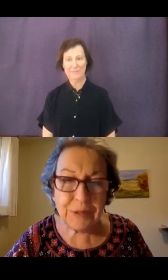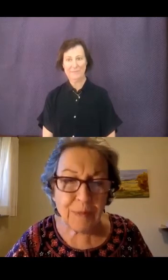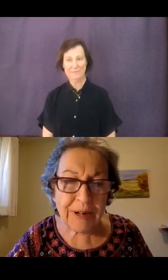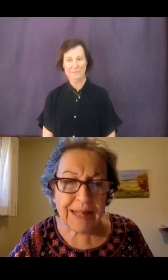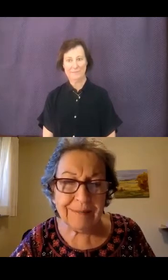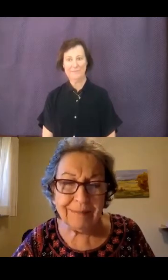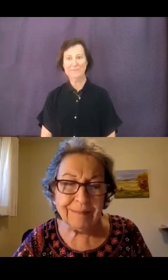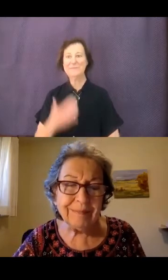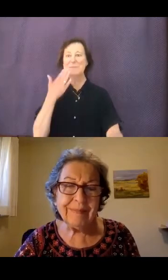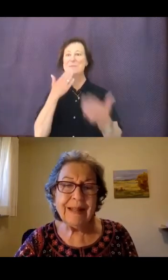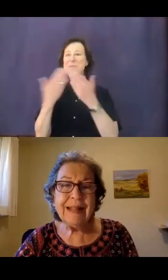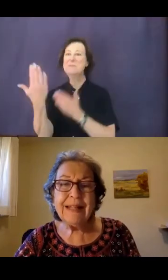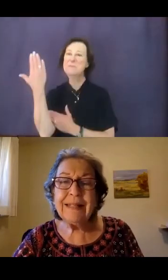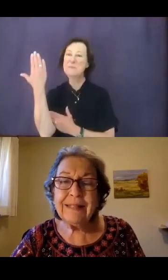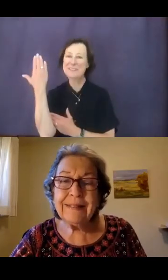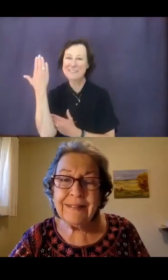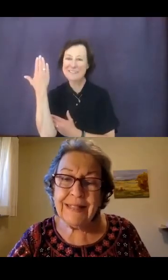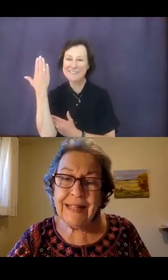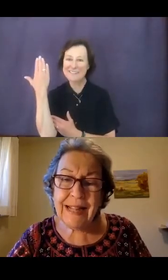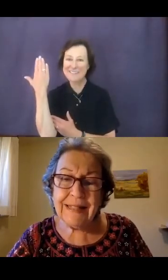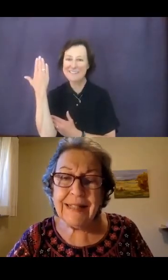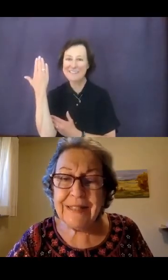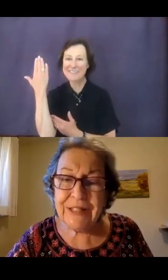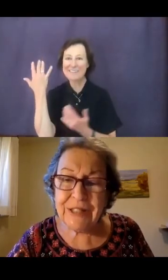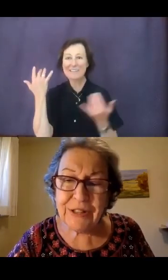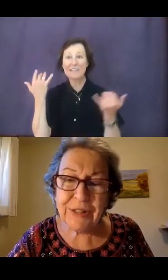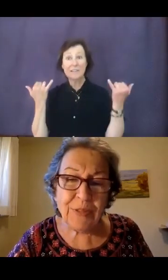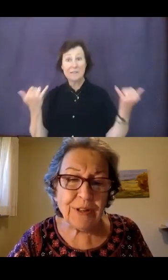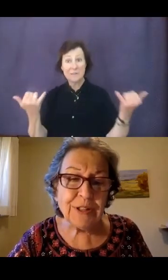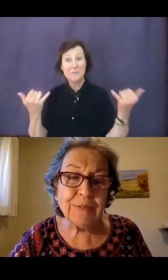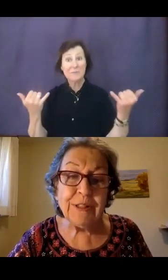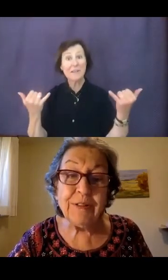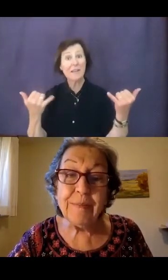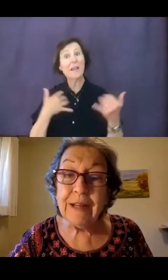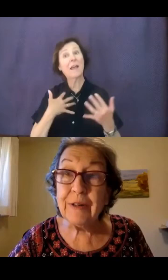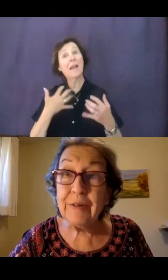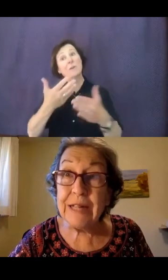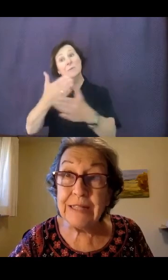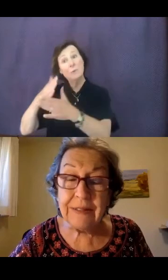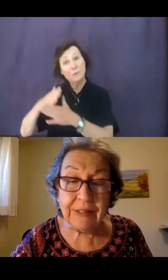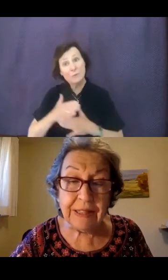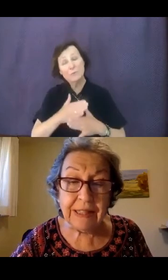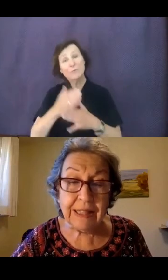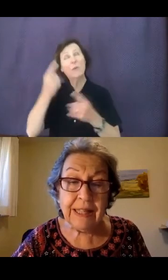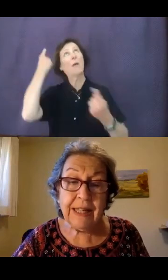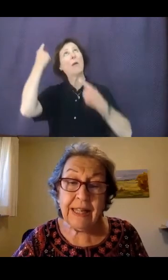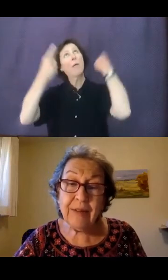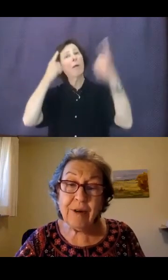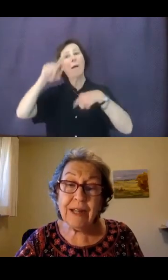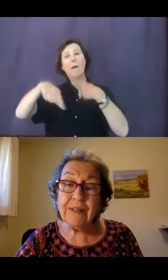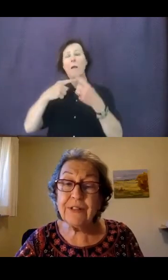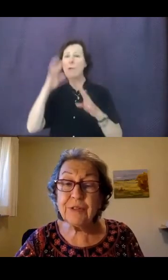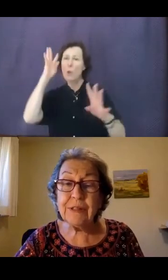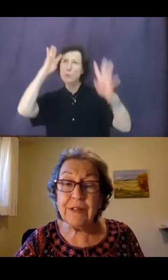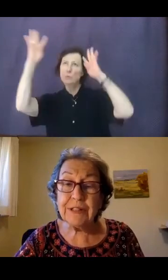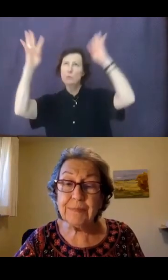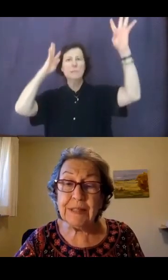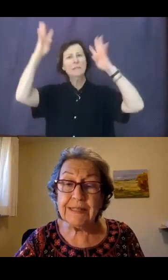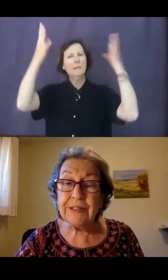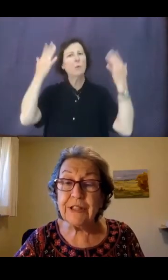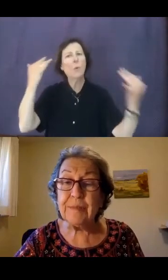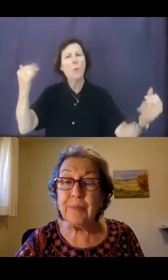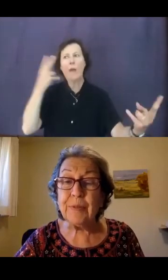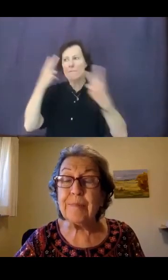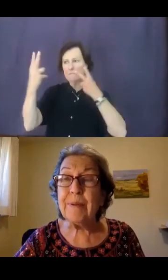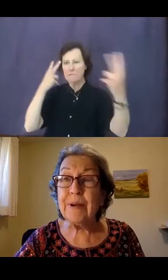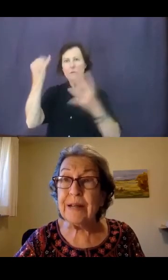Good morning. Today I'd like to share some thoughts with you about creativity and why the visual arts play